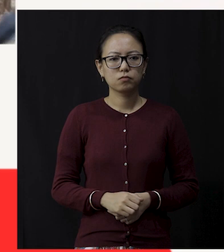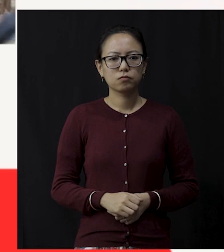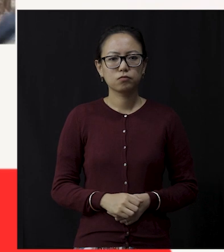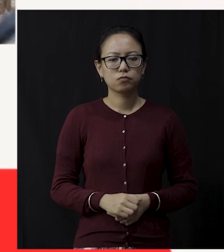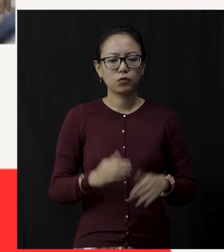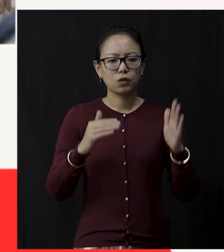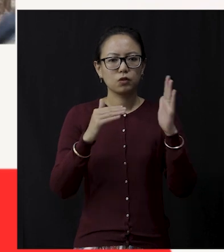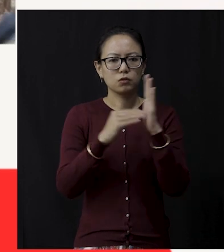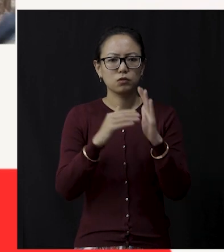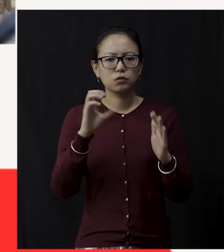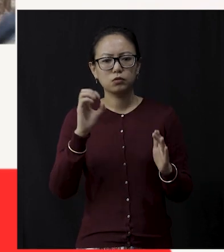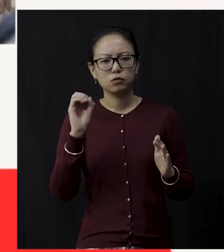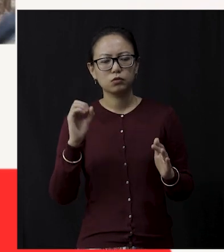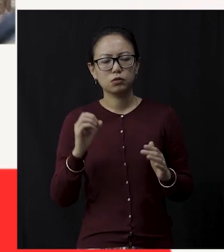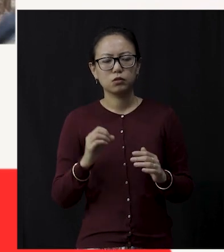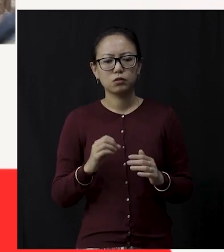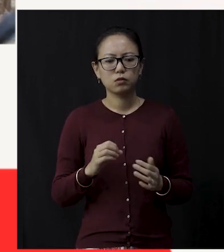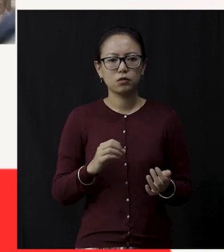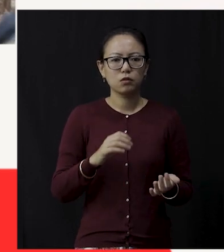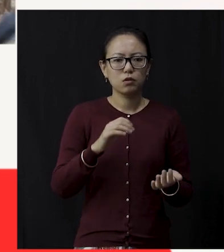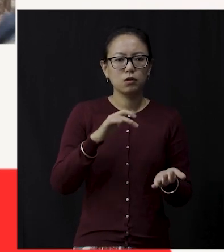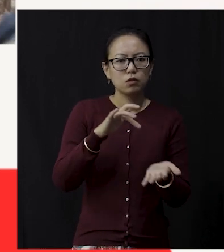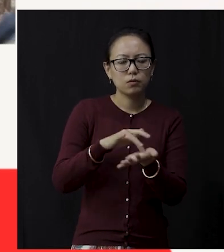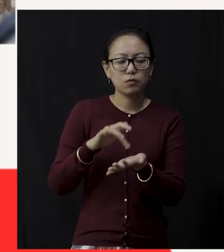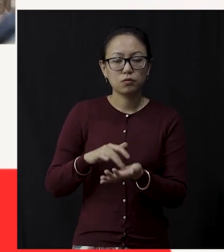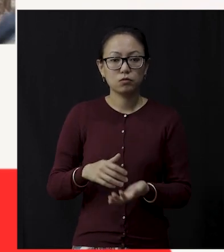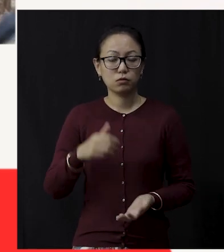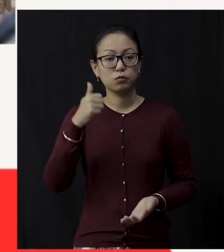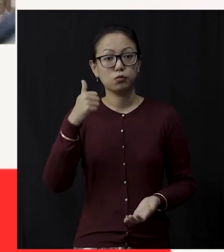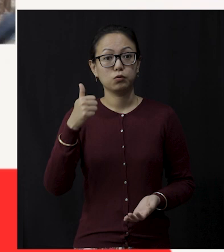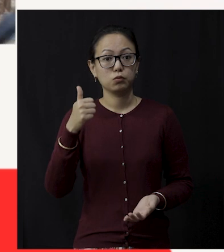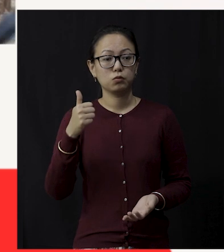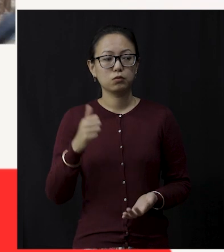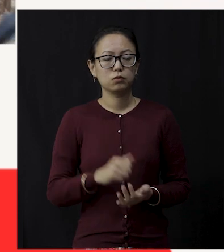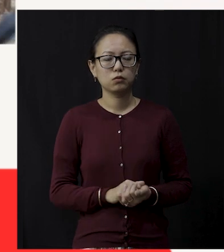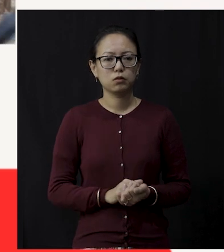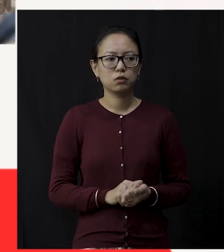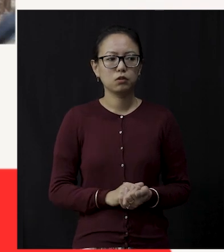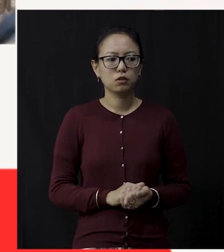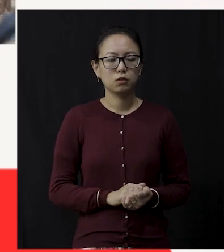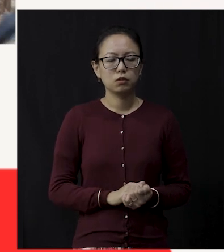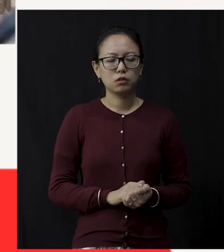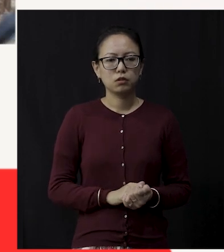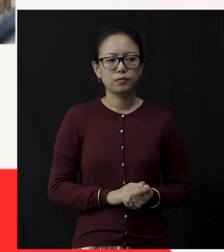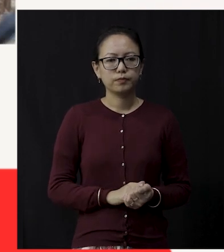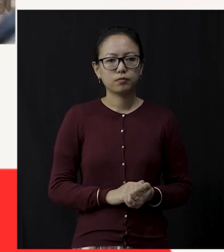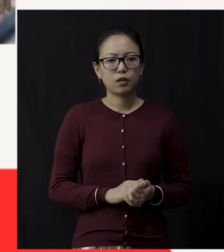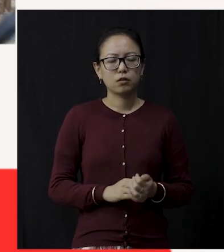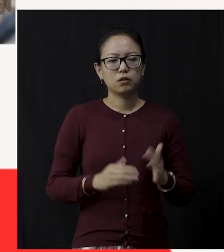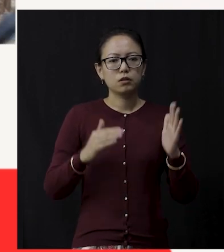best place for animals. Okay, because here in zoos they are put